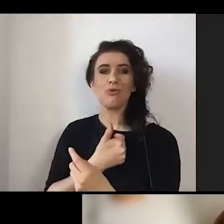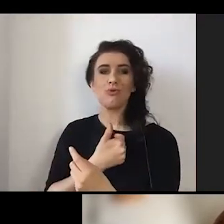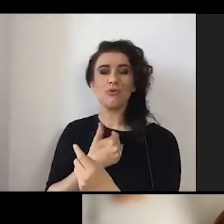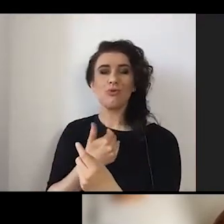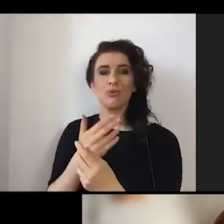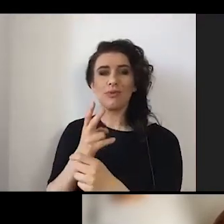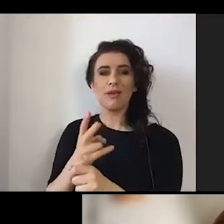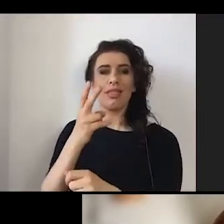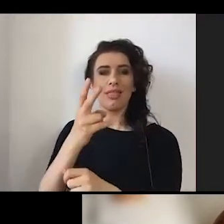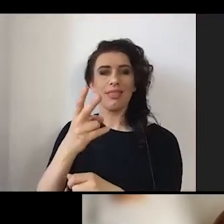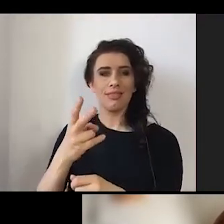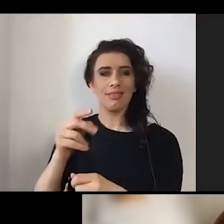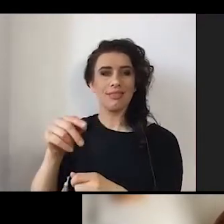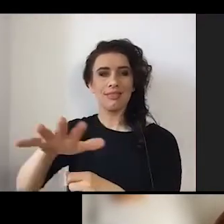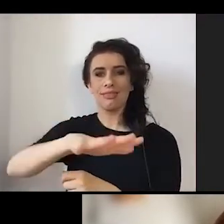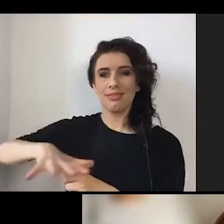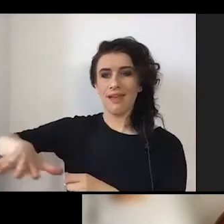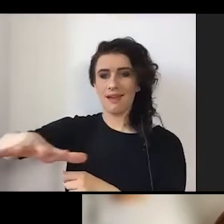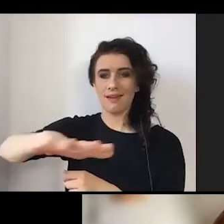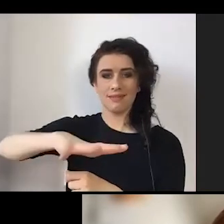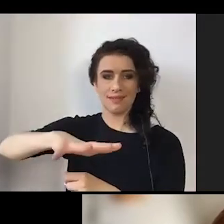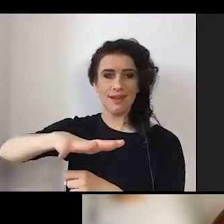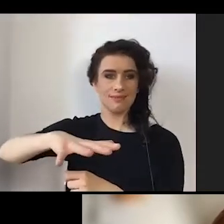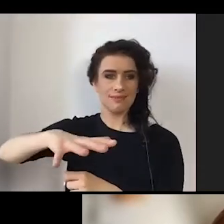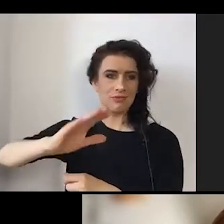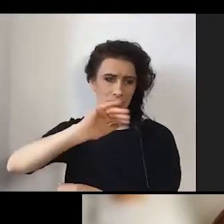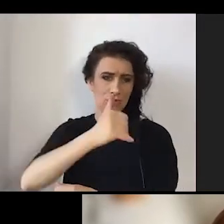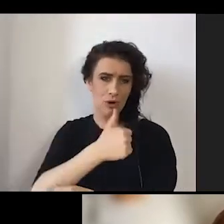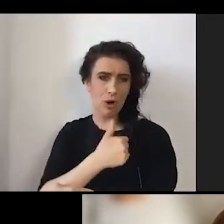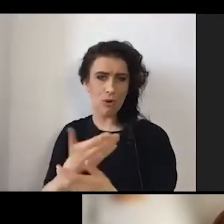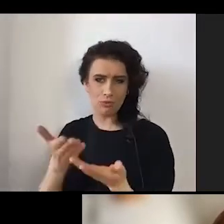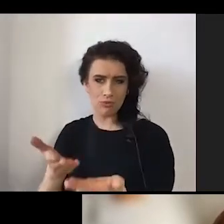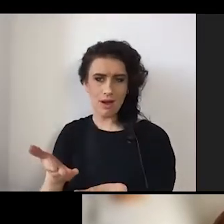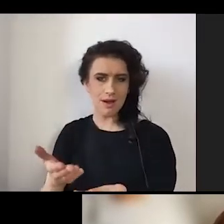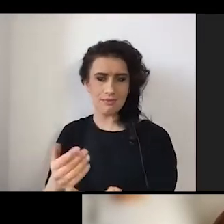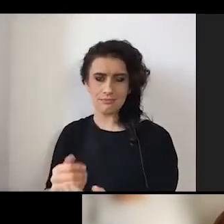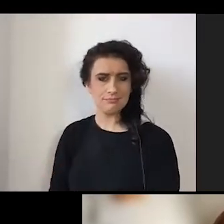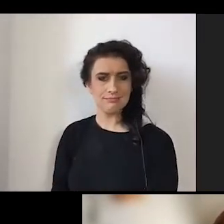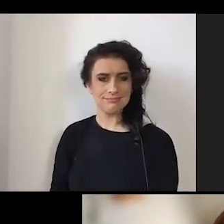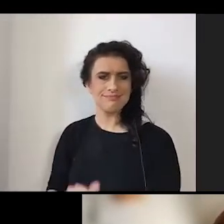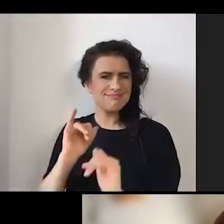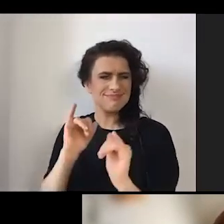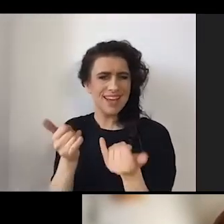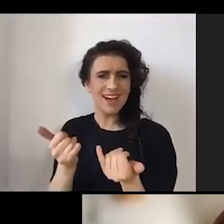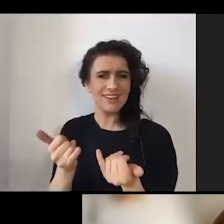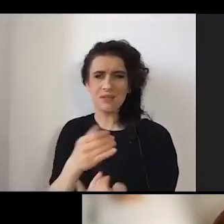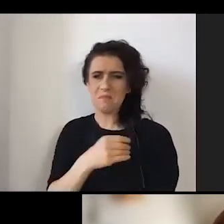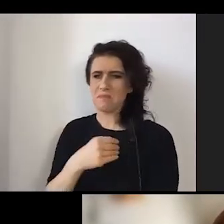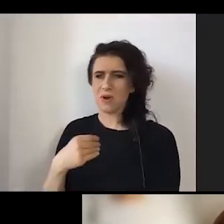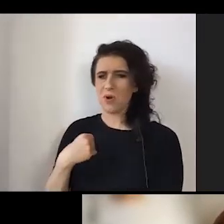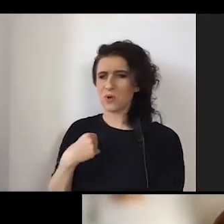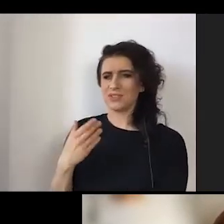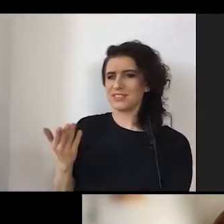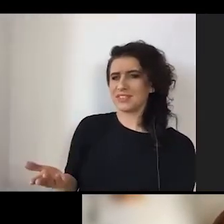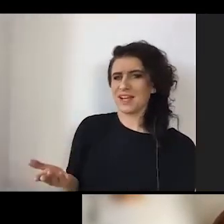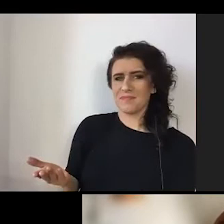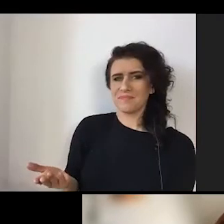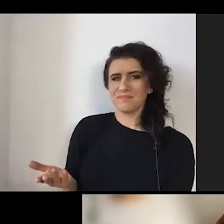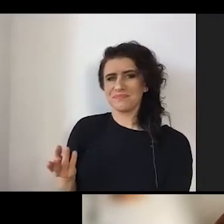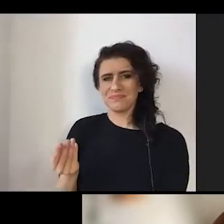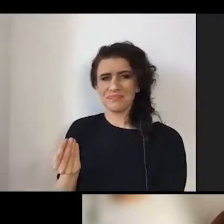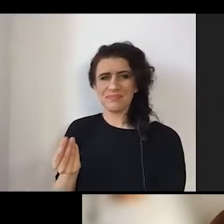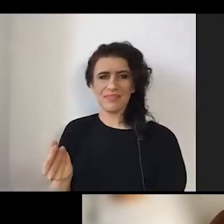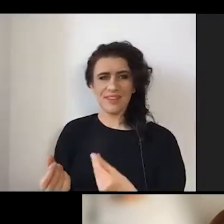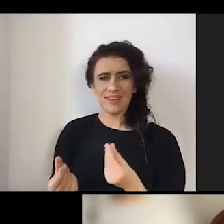Polish people always say we are okay. So if I will tell them I will give you a psychologist for free. I don't need a